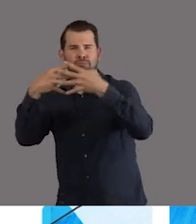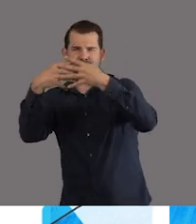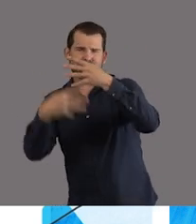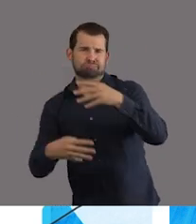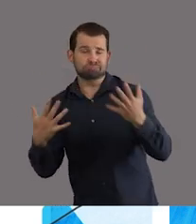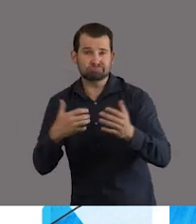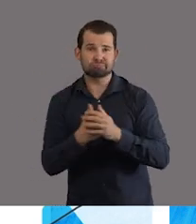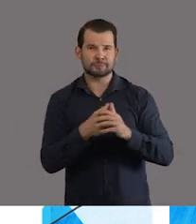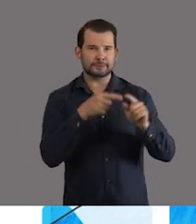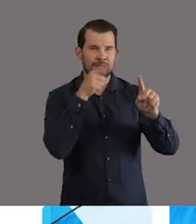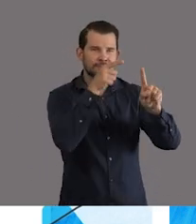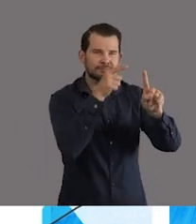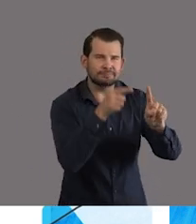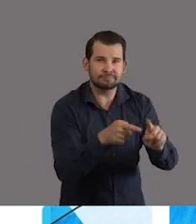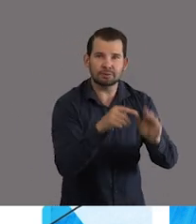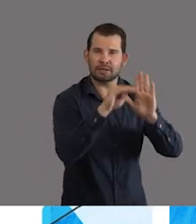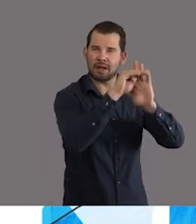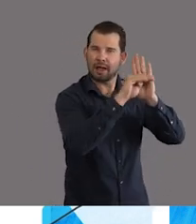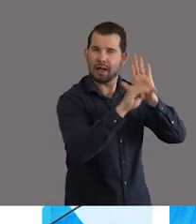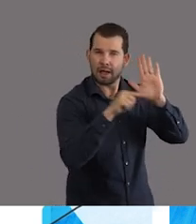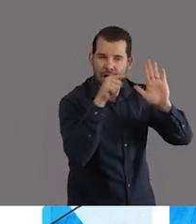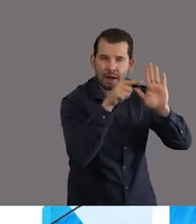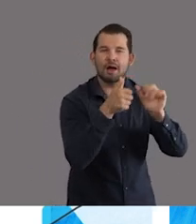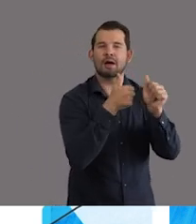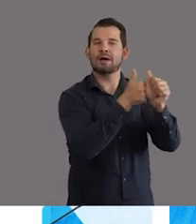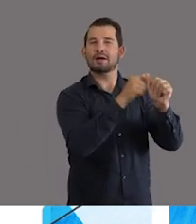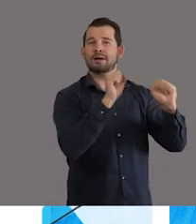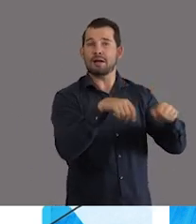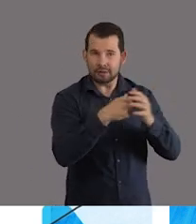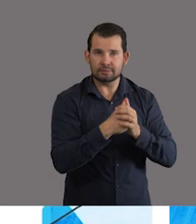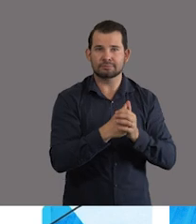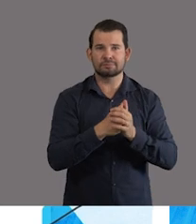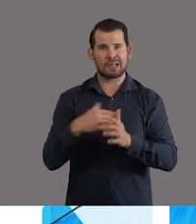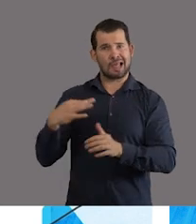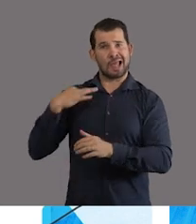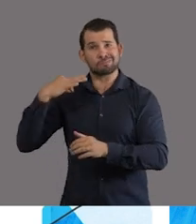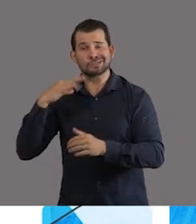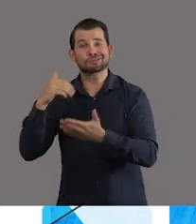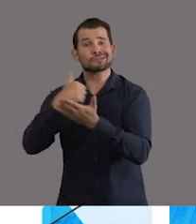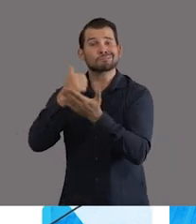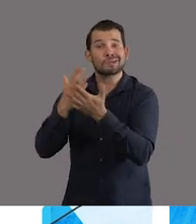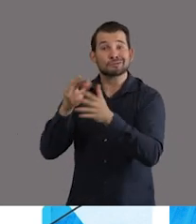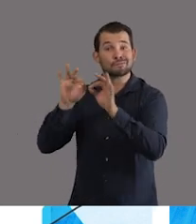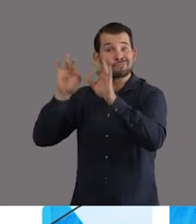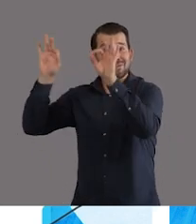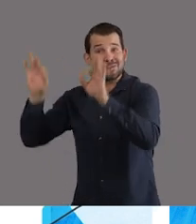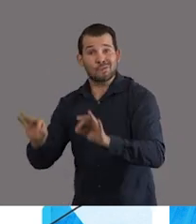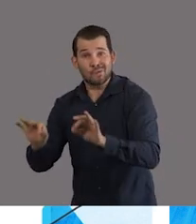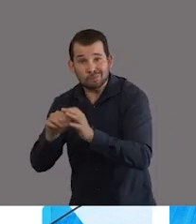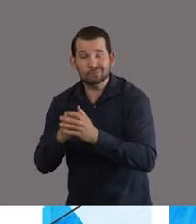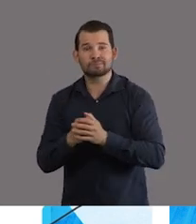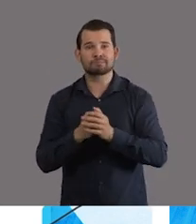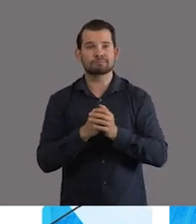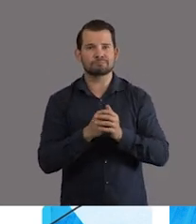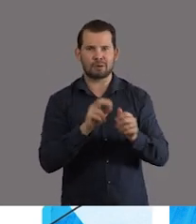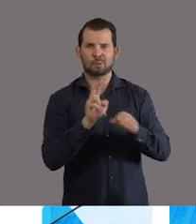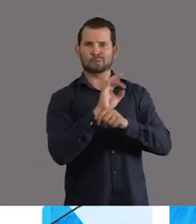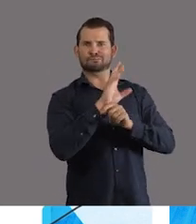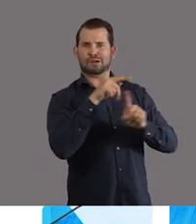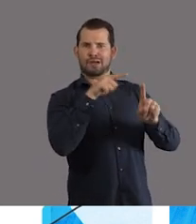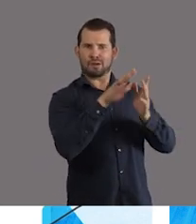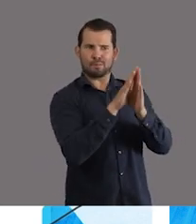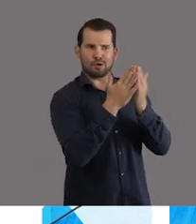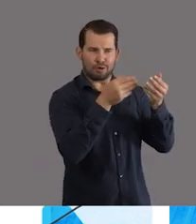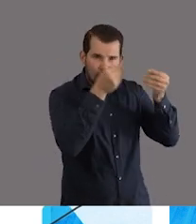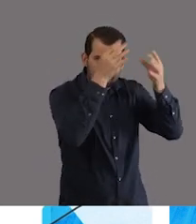guidelines, application and budget forms, a useful booklet that can help you prepare your application, and a